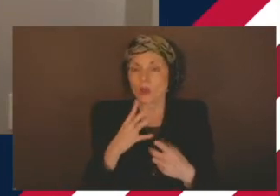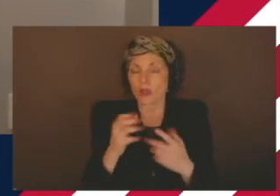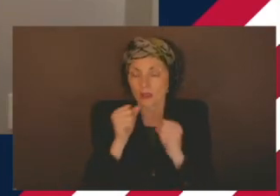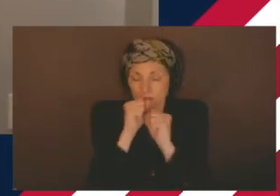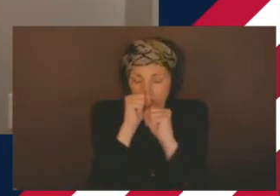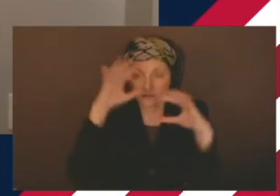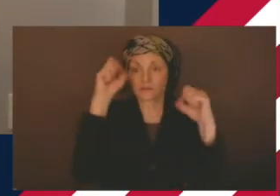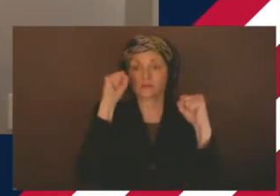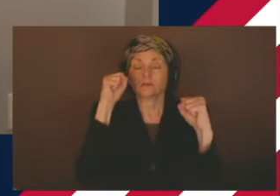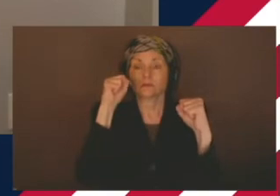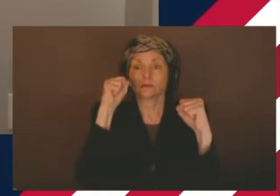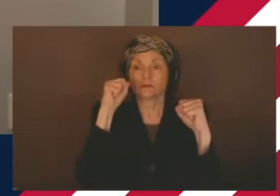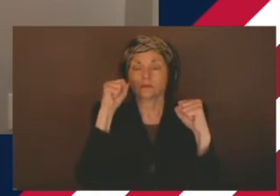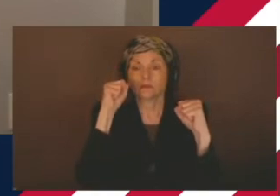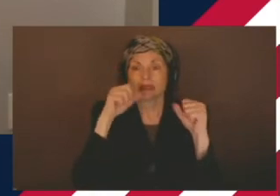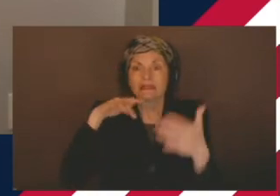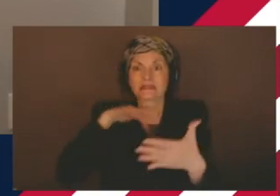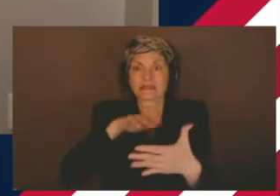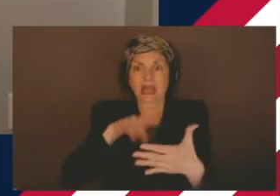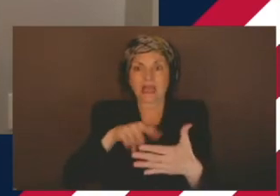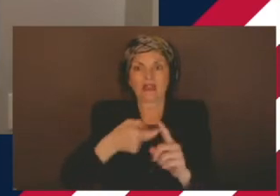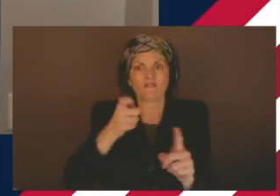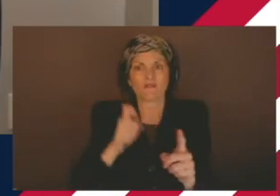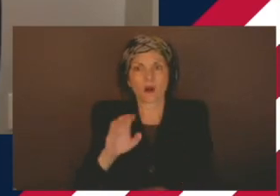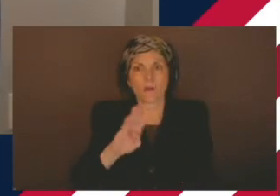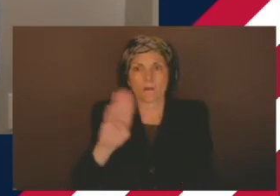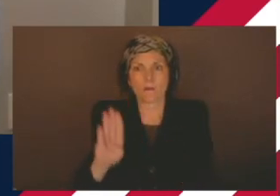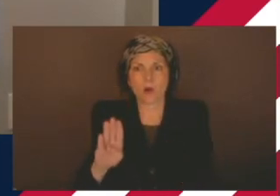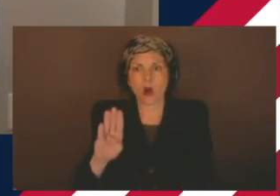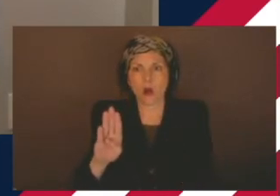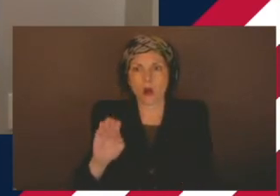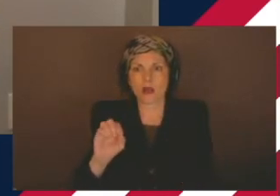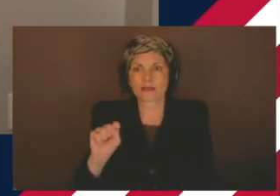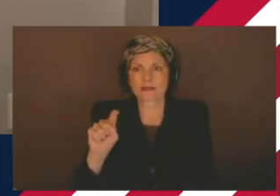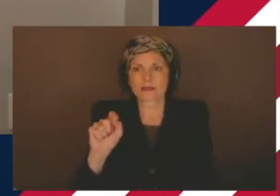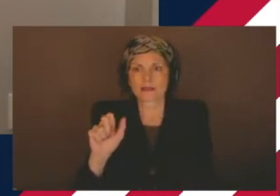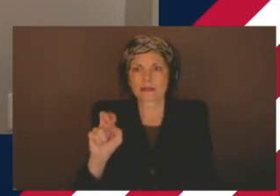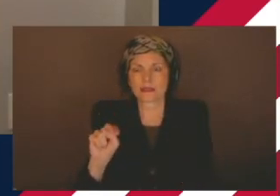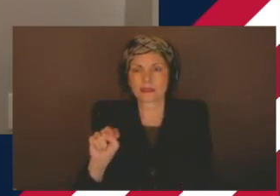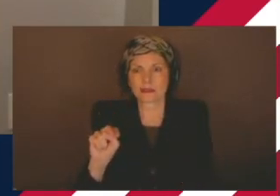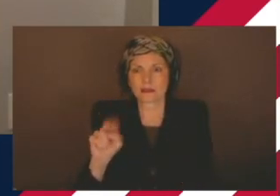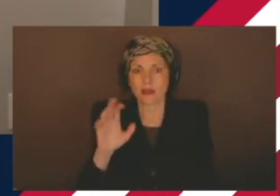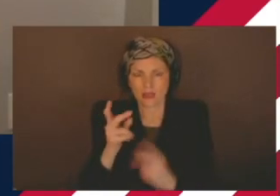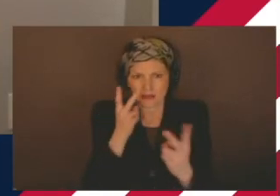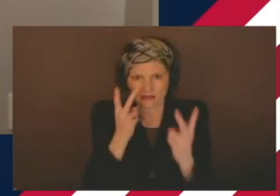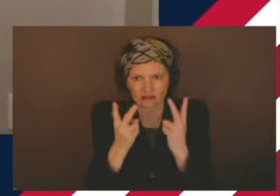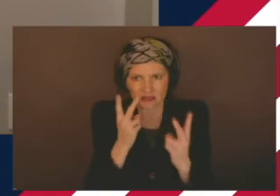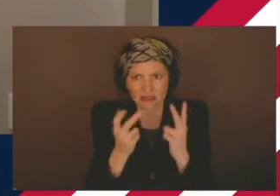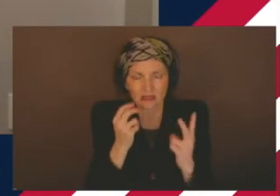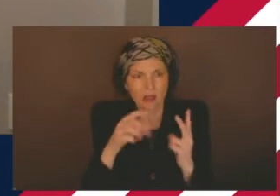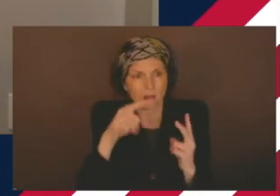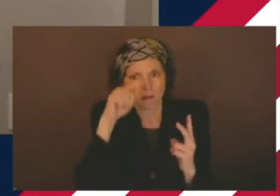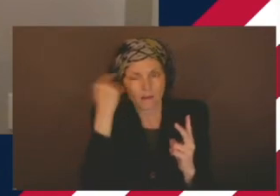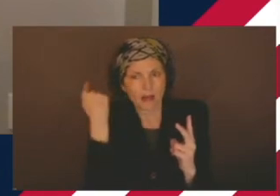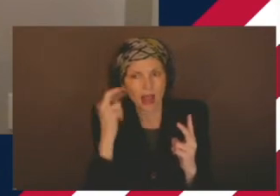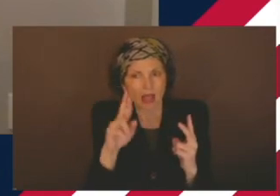71% of the Black renters were discriminated against in the cases that they tested. And so